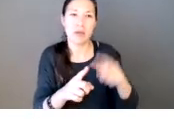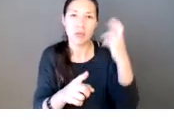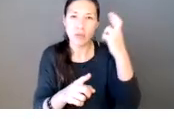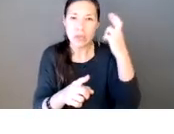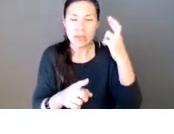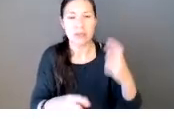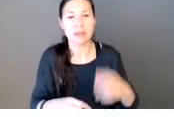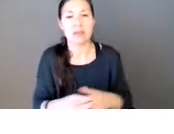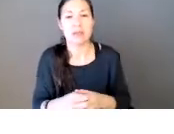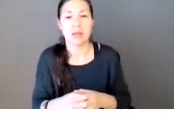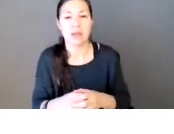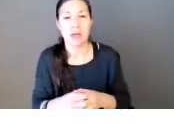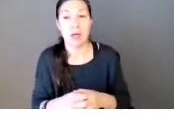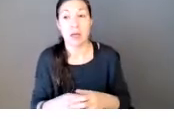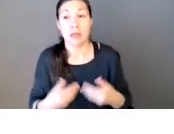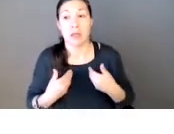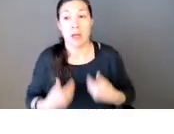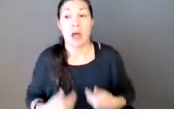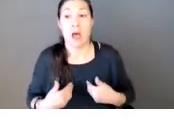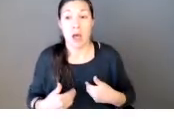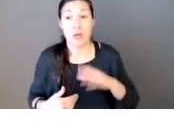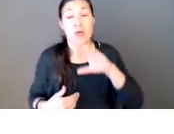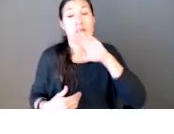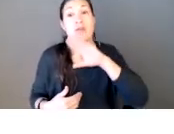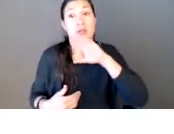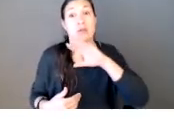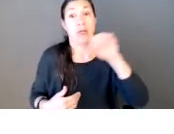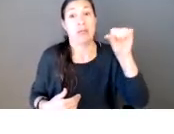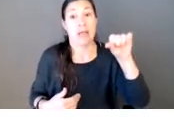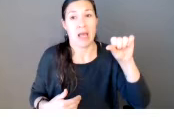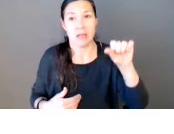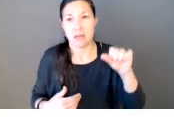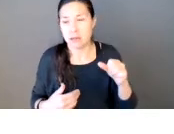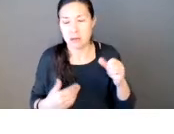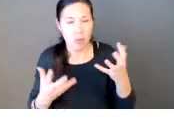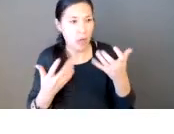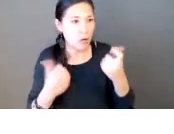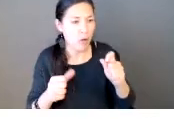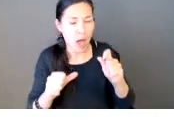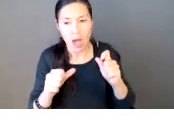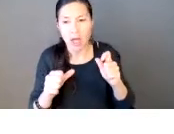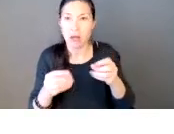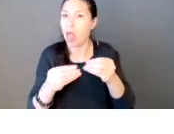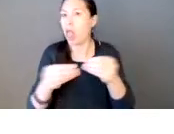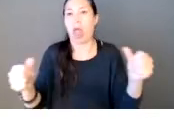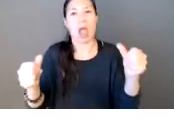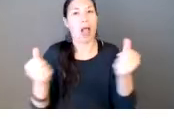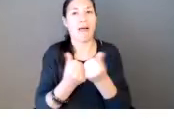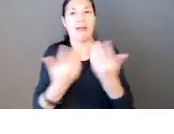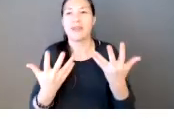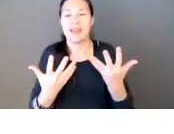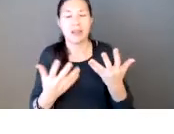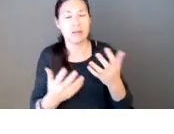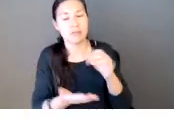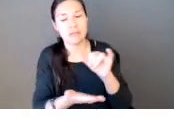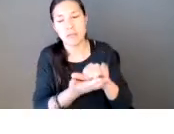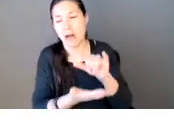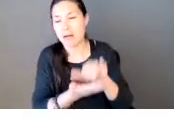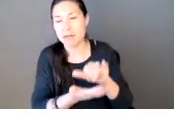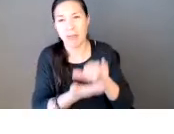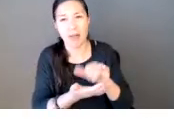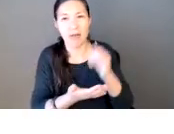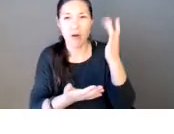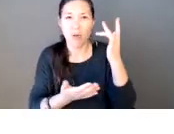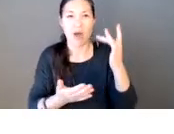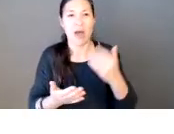know for me, it's been one of the frustrating things where I want to fix everything. And we have to realize that we can't, because we're dealing oftentimes with